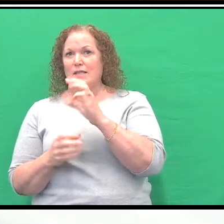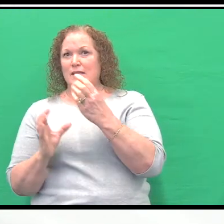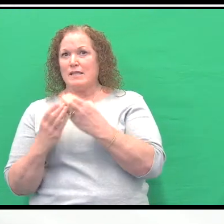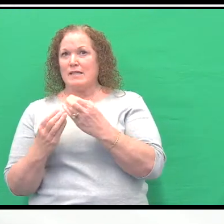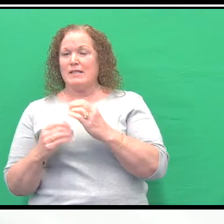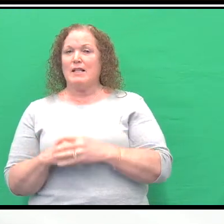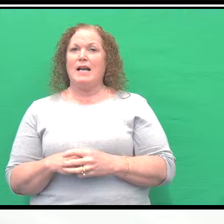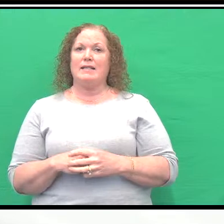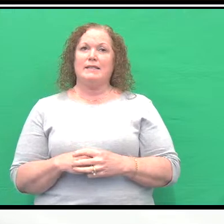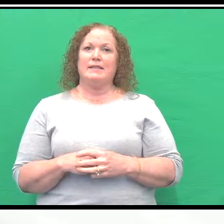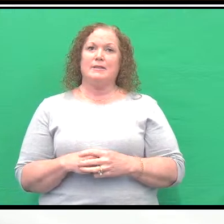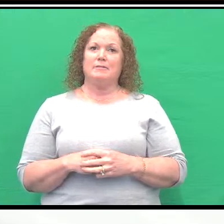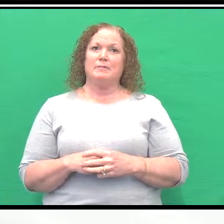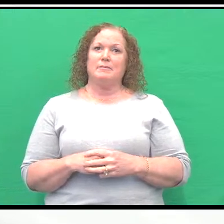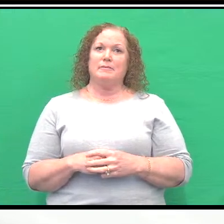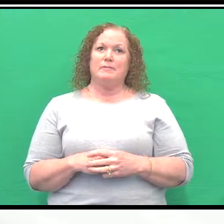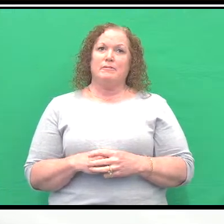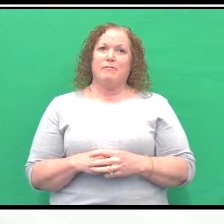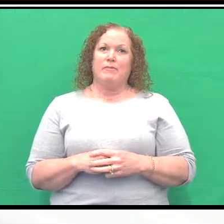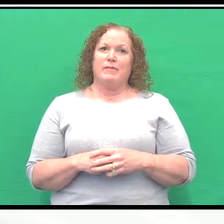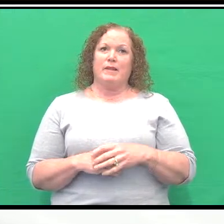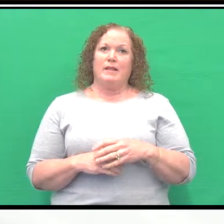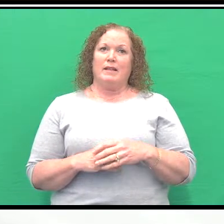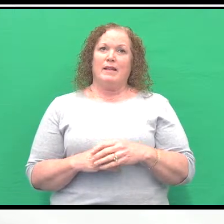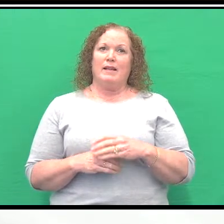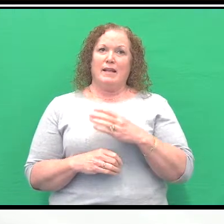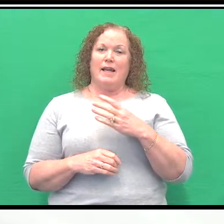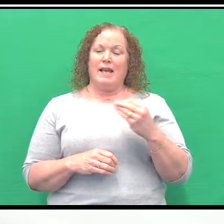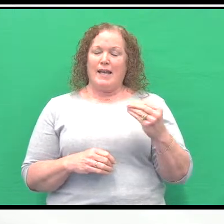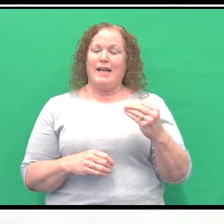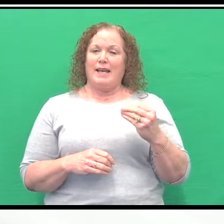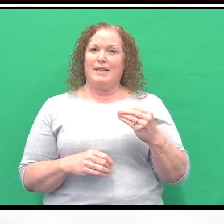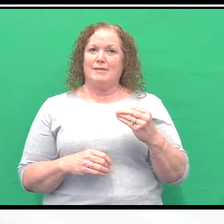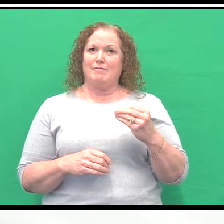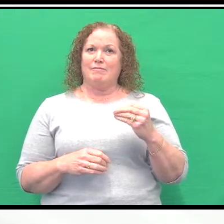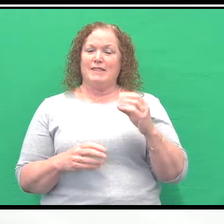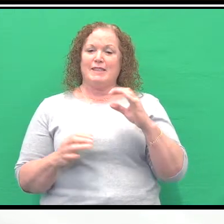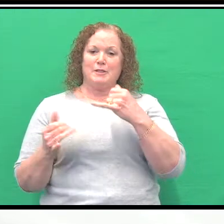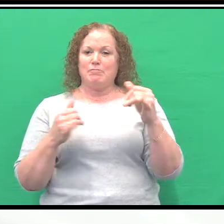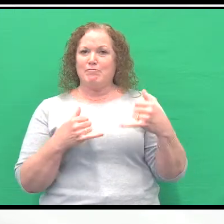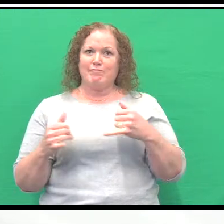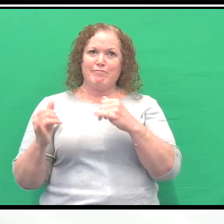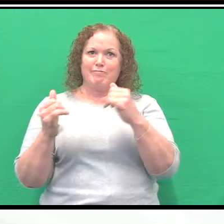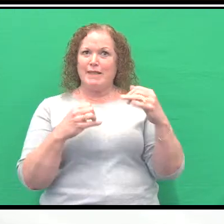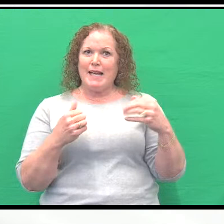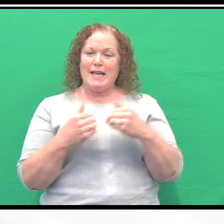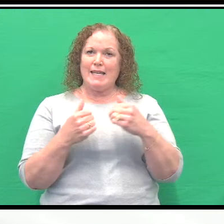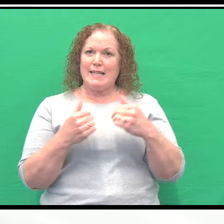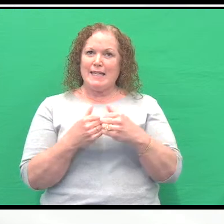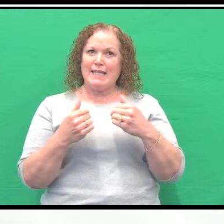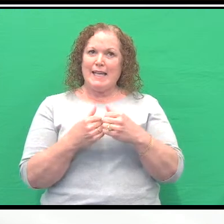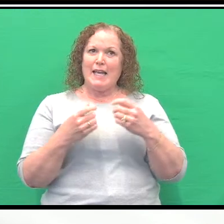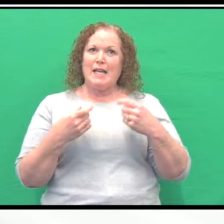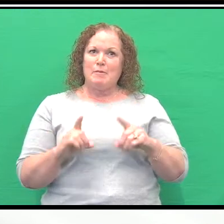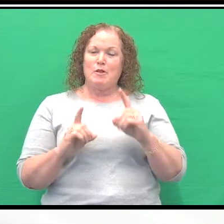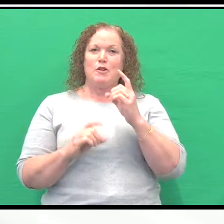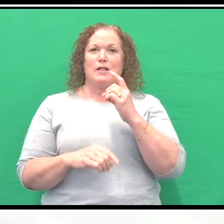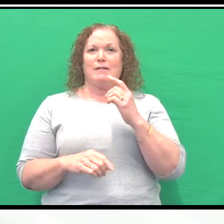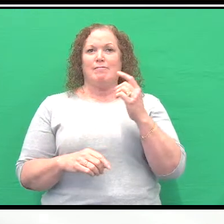partake in a match or a game while there's still daylight. Many of our sports and sporting venues, of course, don't have lights,